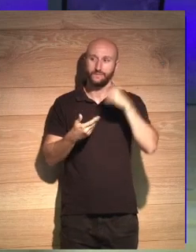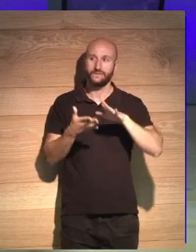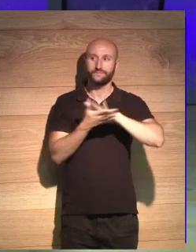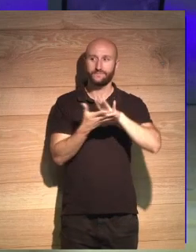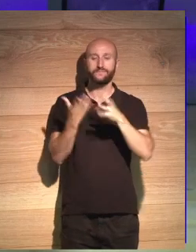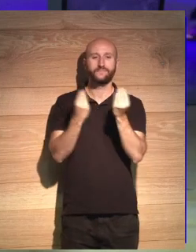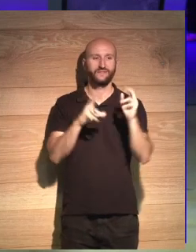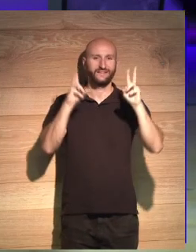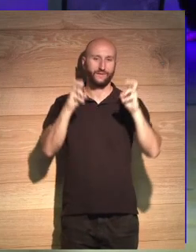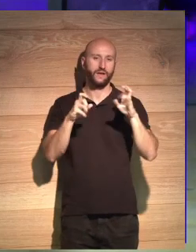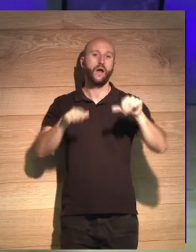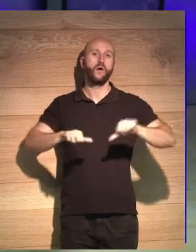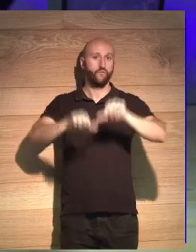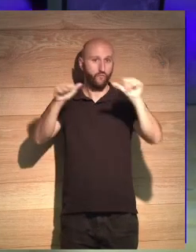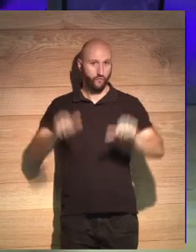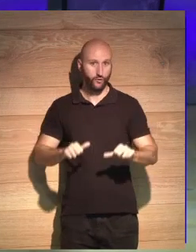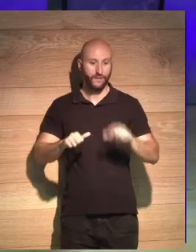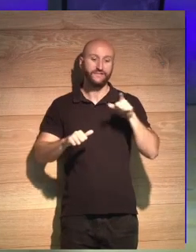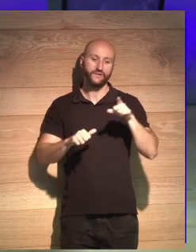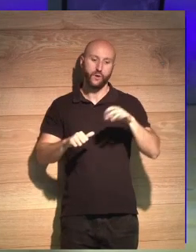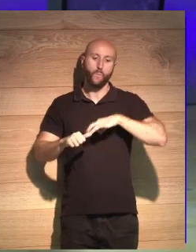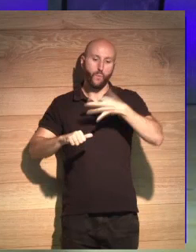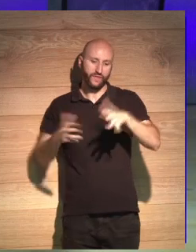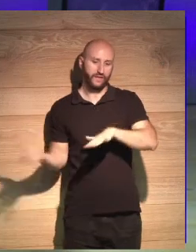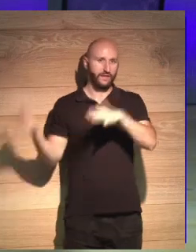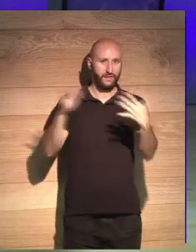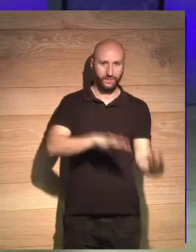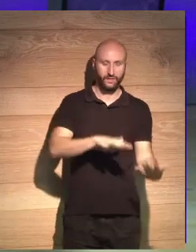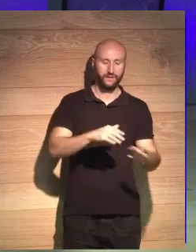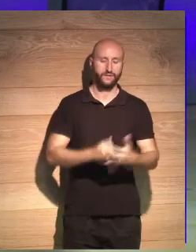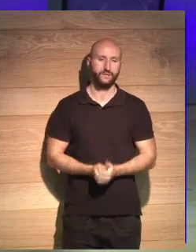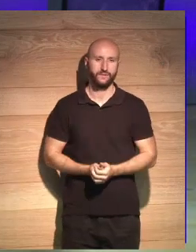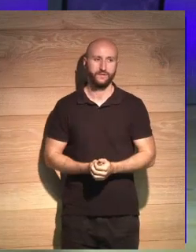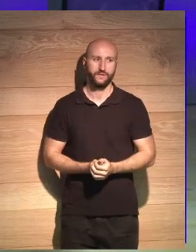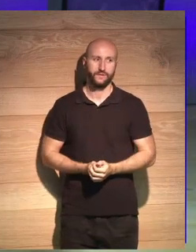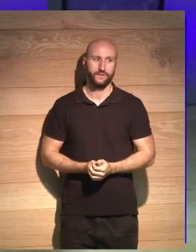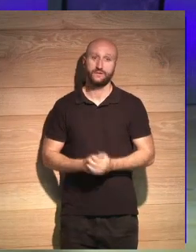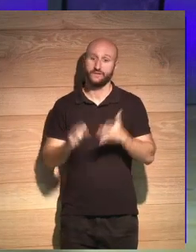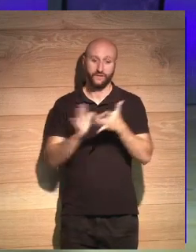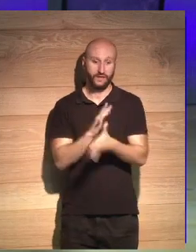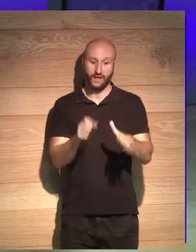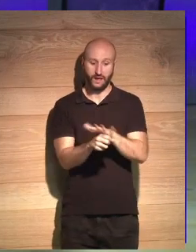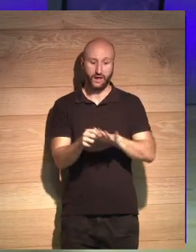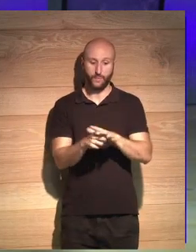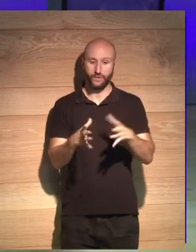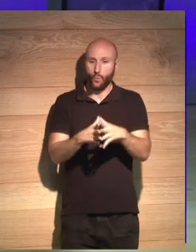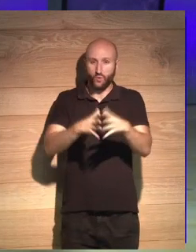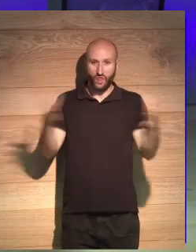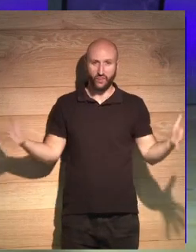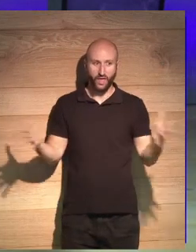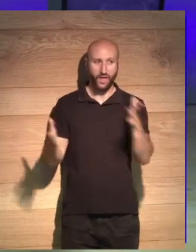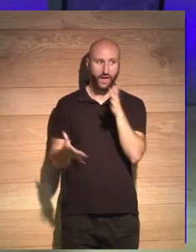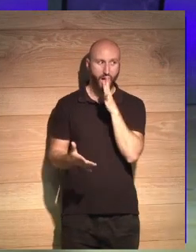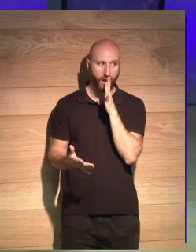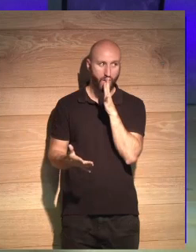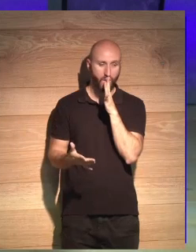And actually, Jan Rost discusses this on how this can be abused and used in a wrong